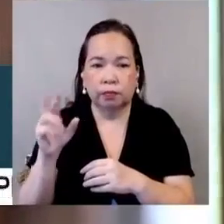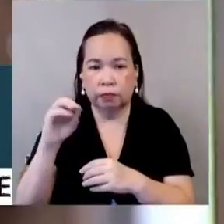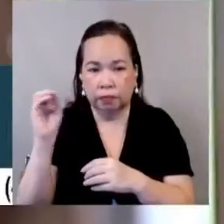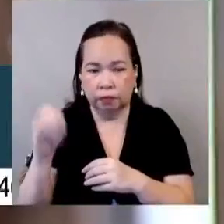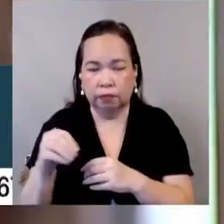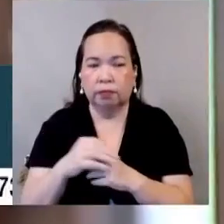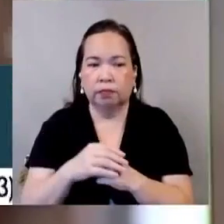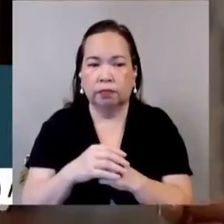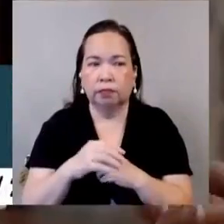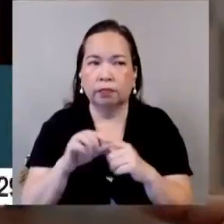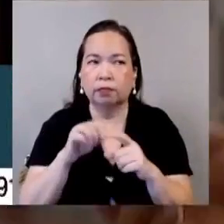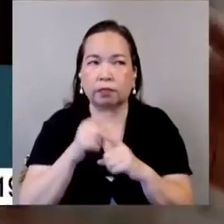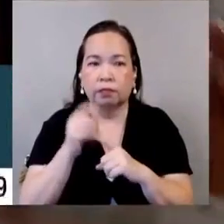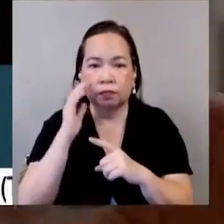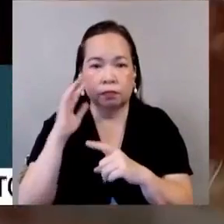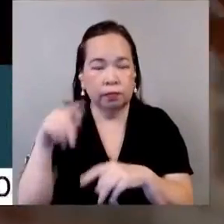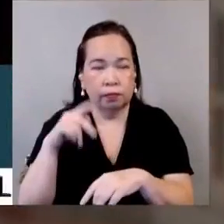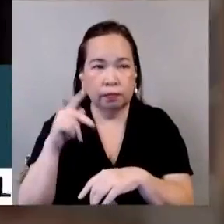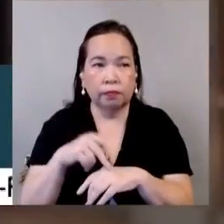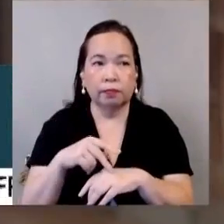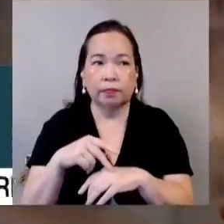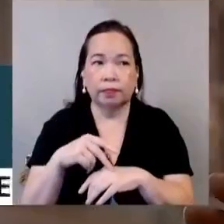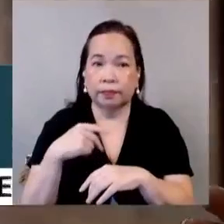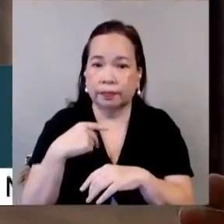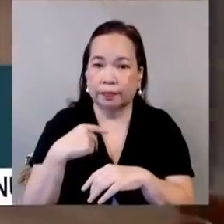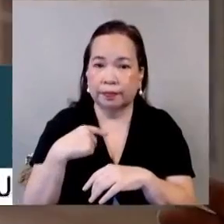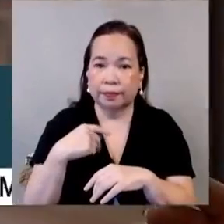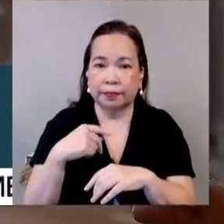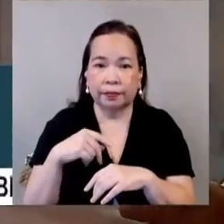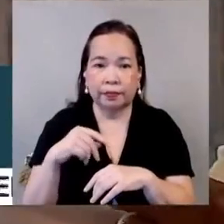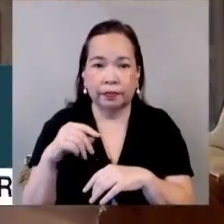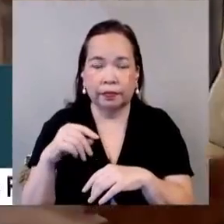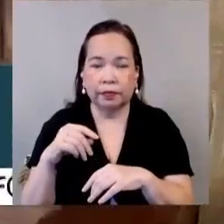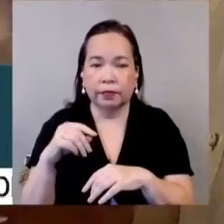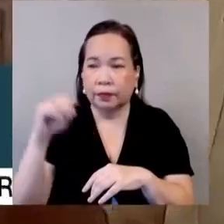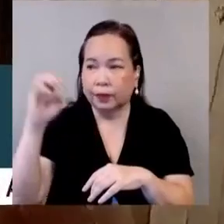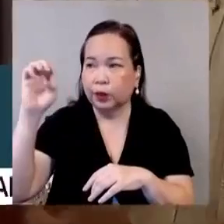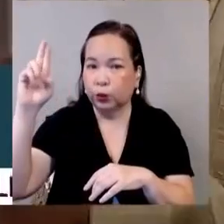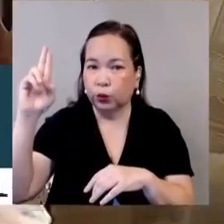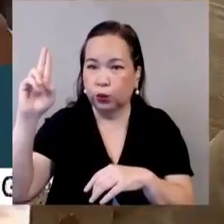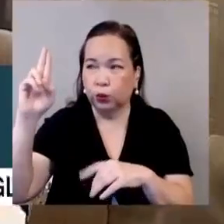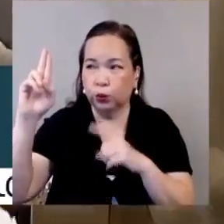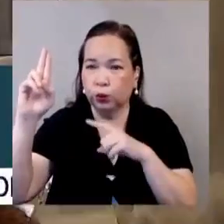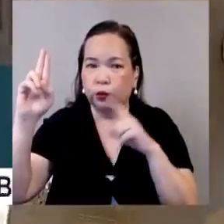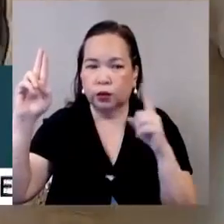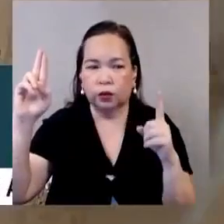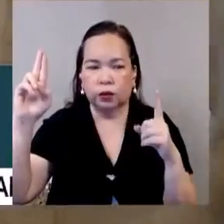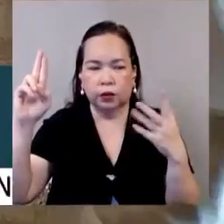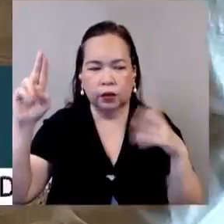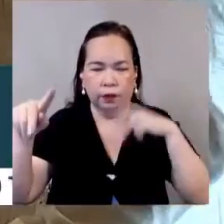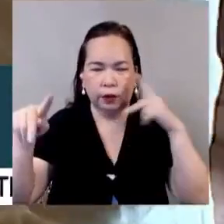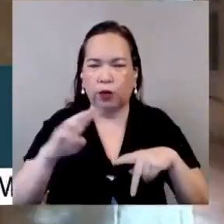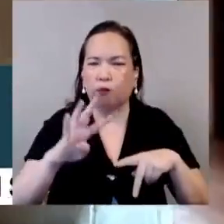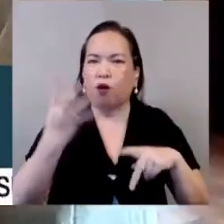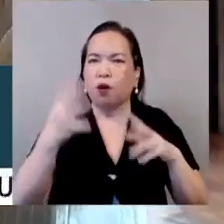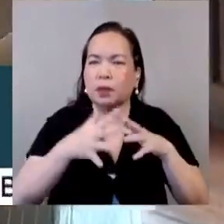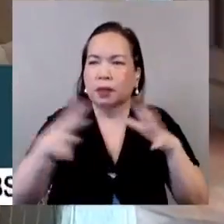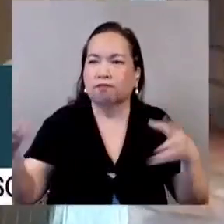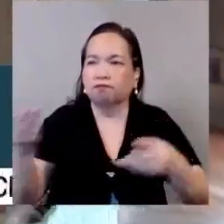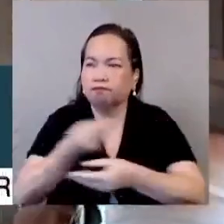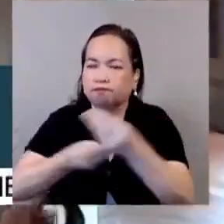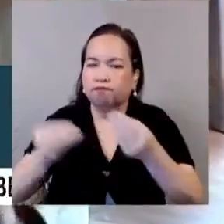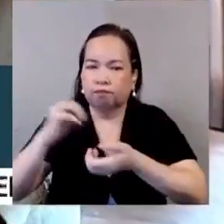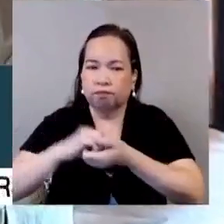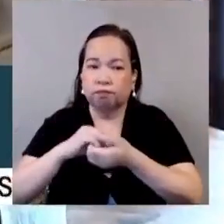know, the European Union is the Philippines' fourth largest trading partner, but the Philippines, on the other hand, only ranks